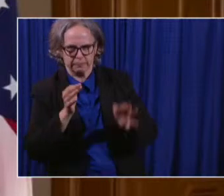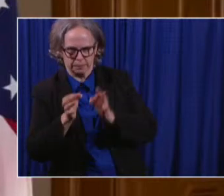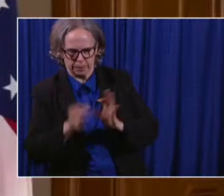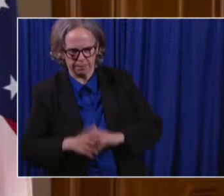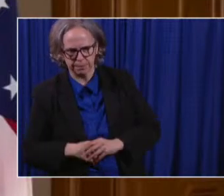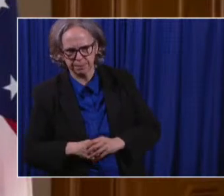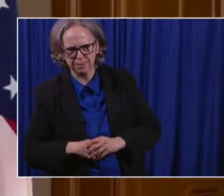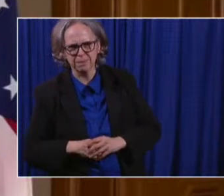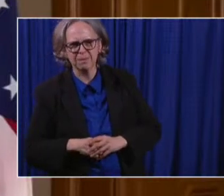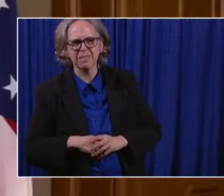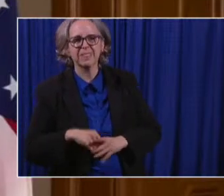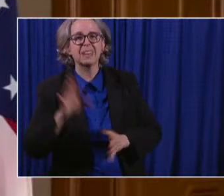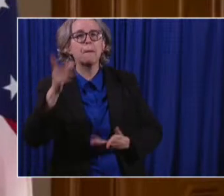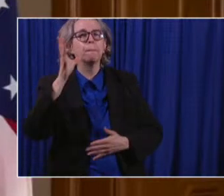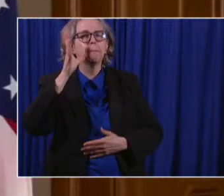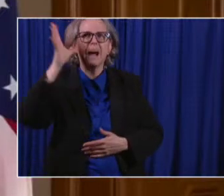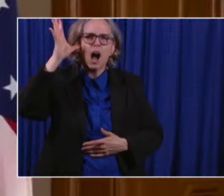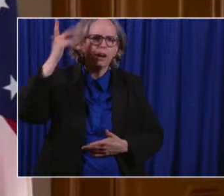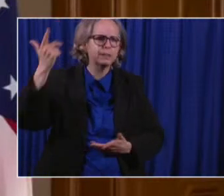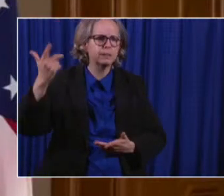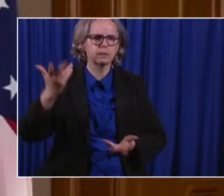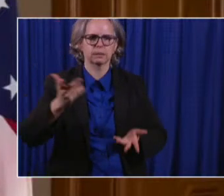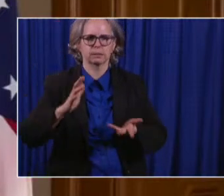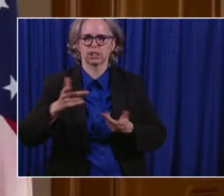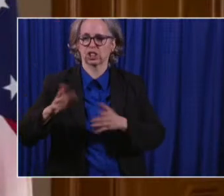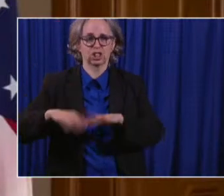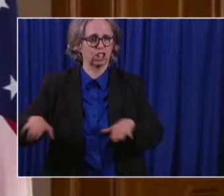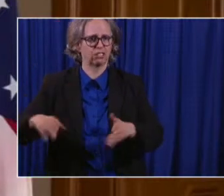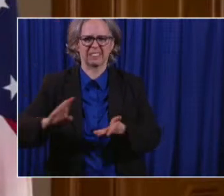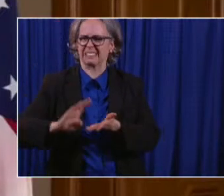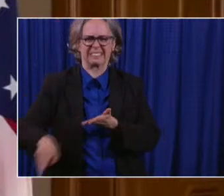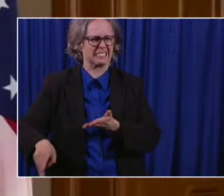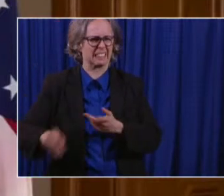of vaccinating their kids for K-12 for pretty much any reason.